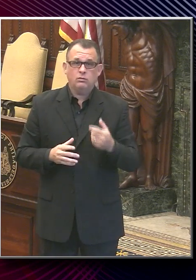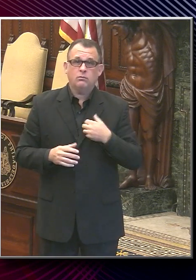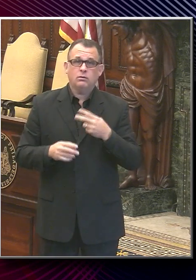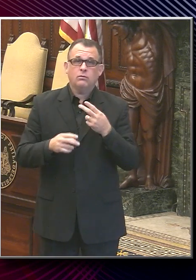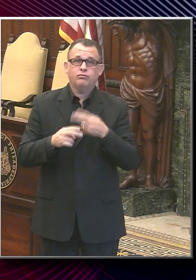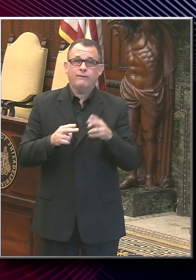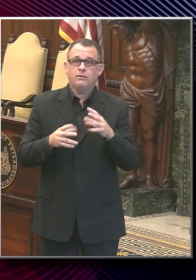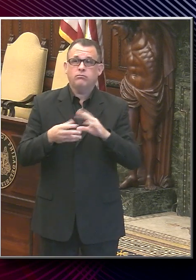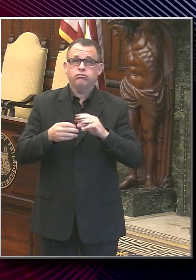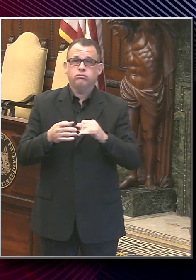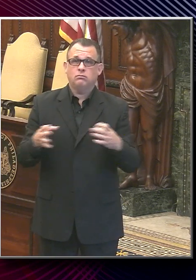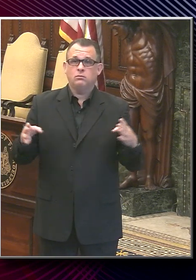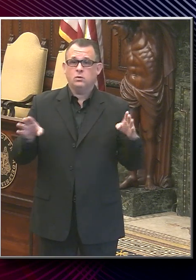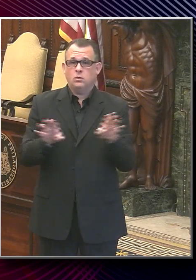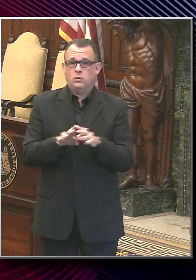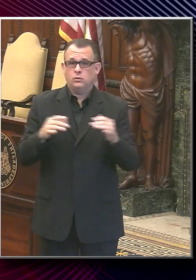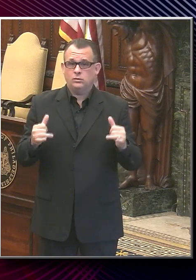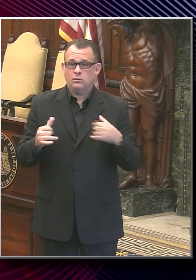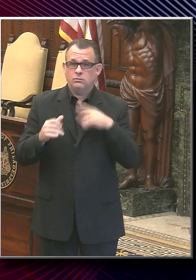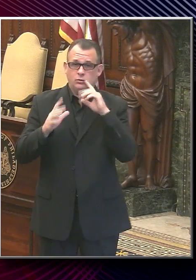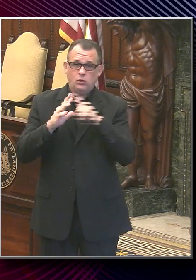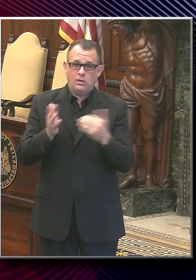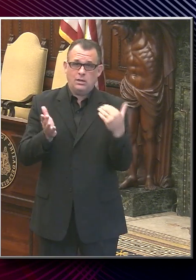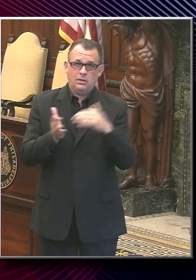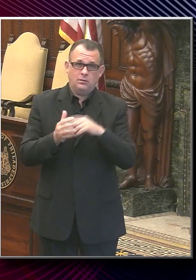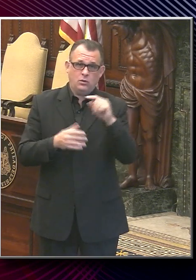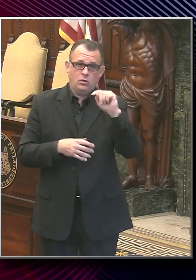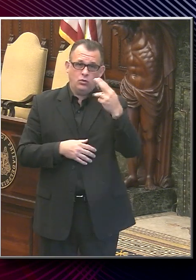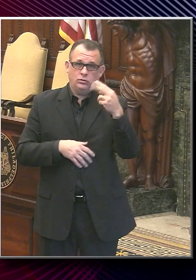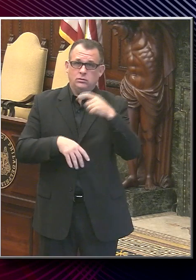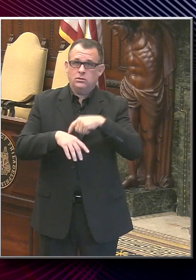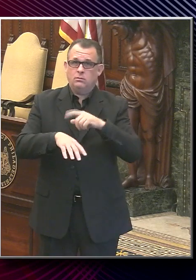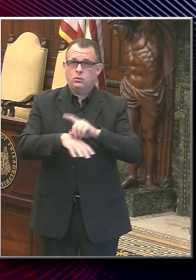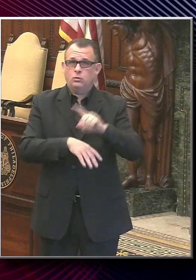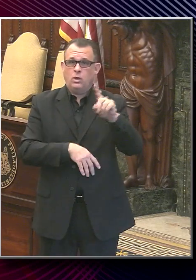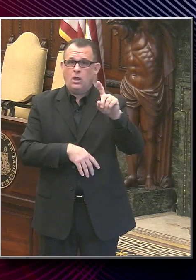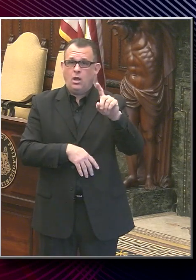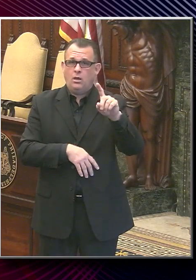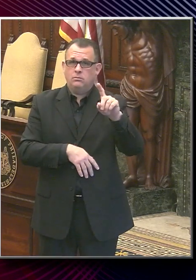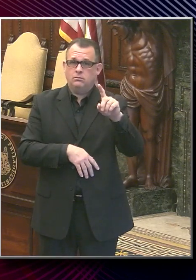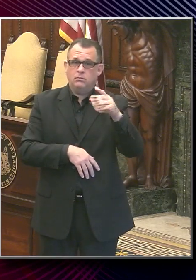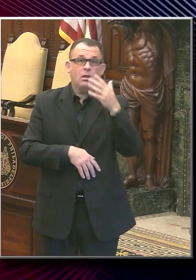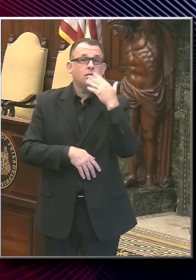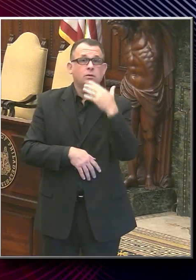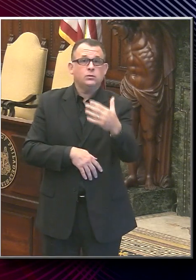to a close. We will resume on Thursday at 1 p.m. Thank you.